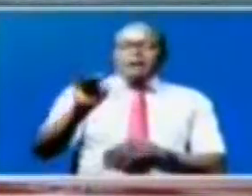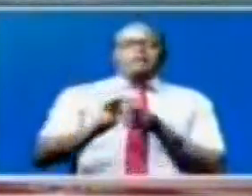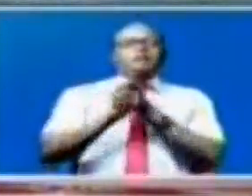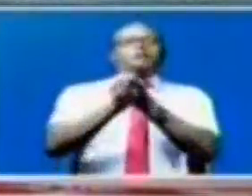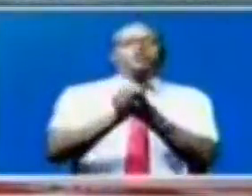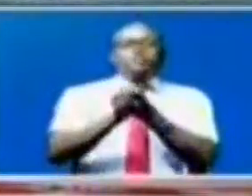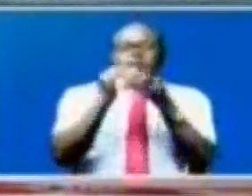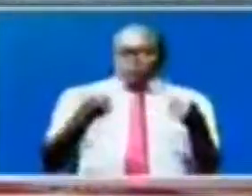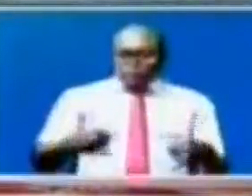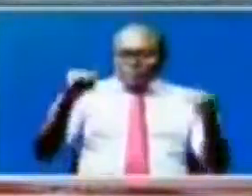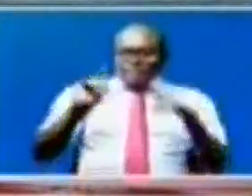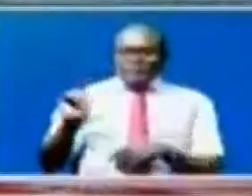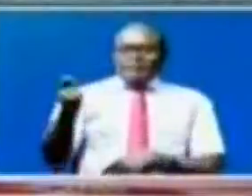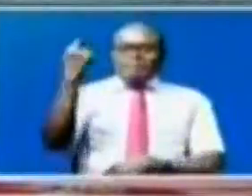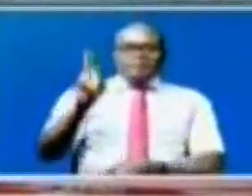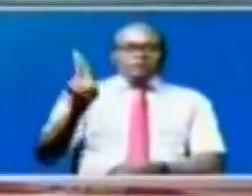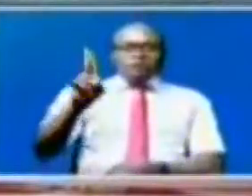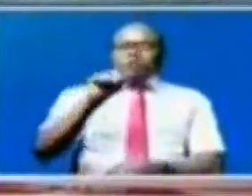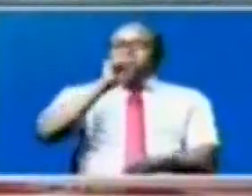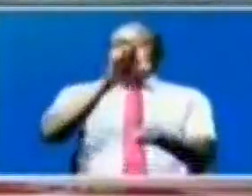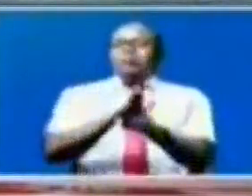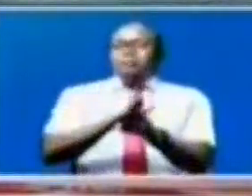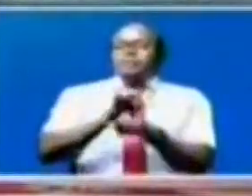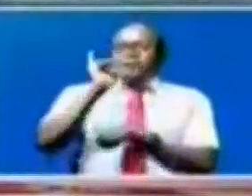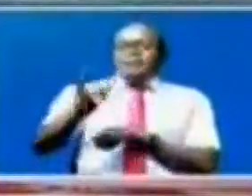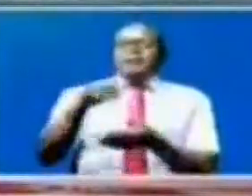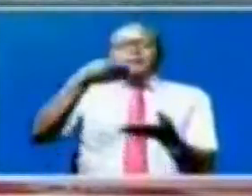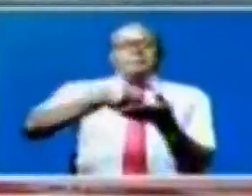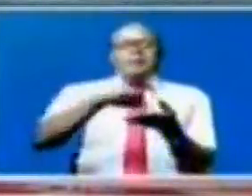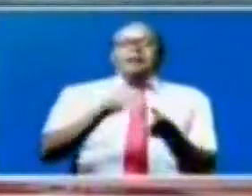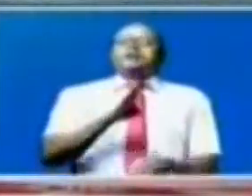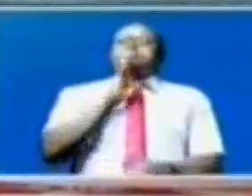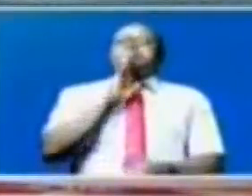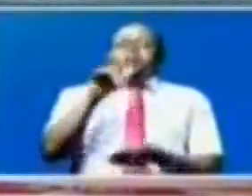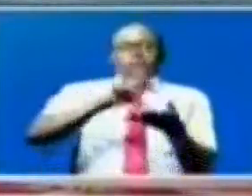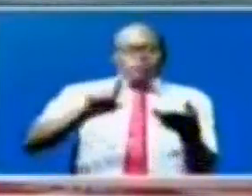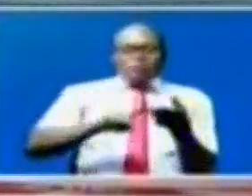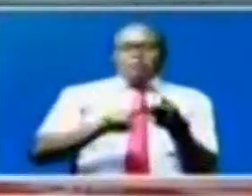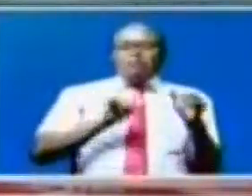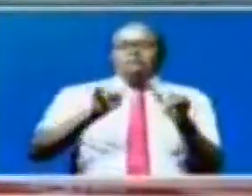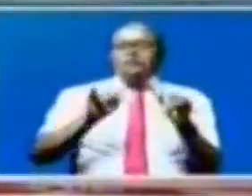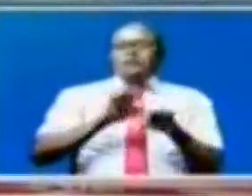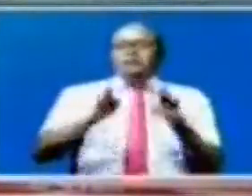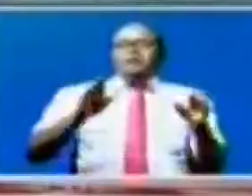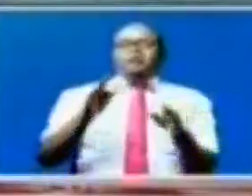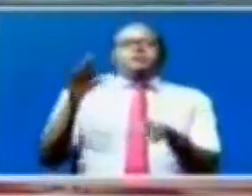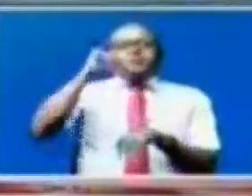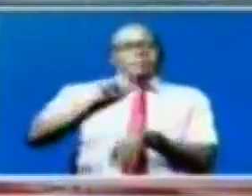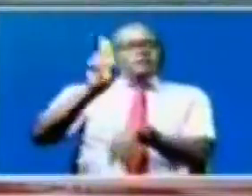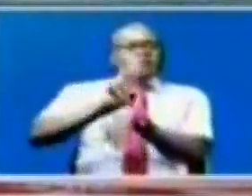to implement President Uhuru Kenyatta's pledge that money borrowed from local and foreign creditors will not be embezzled